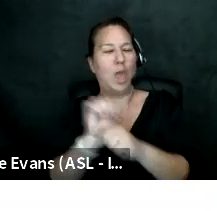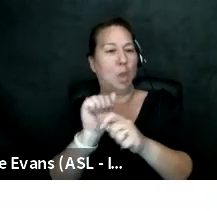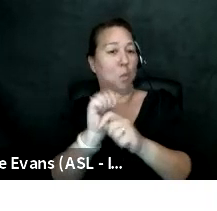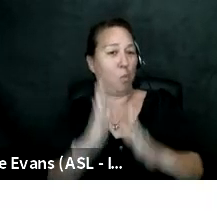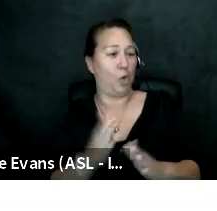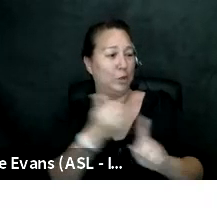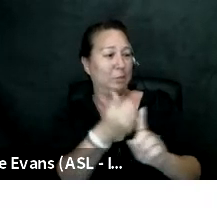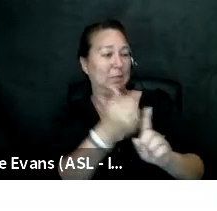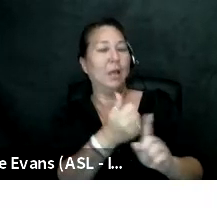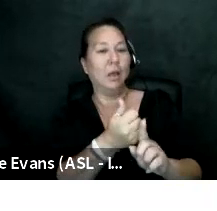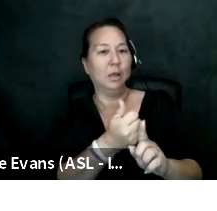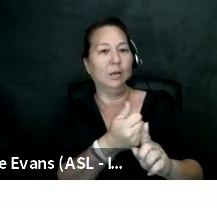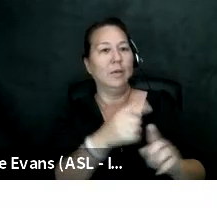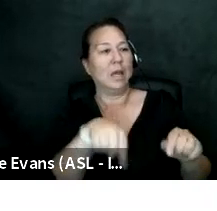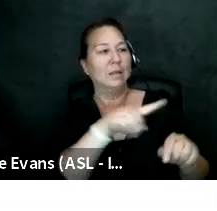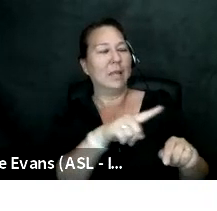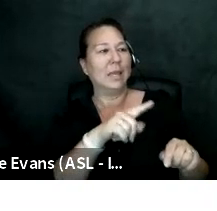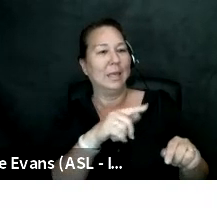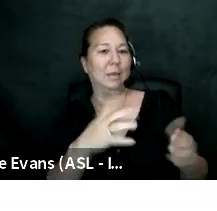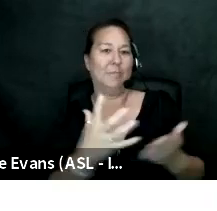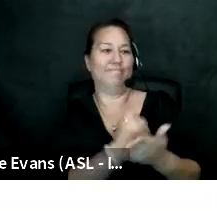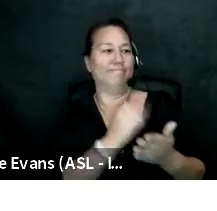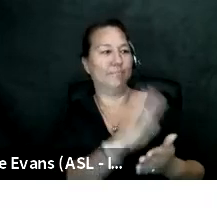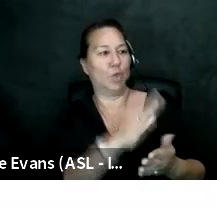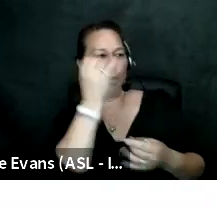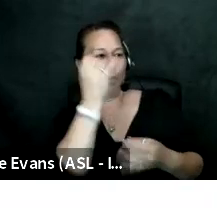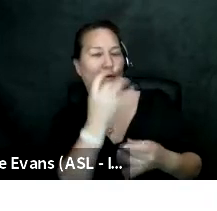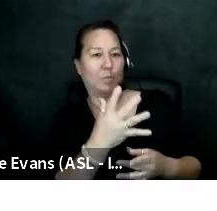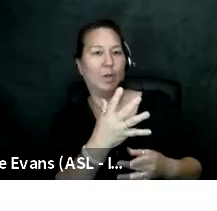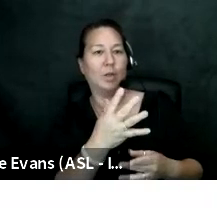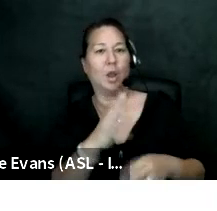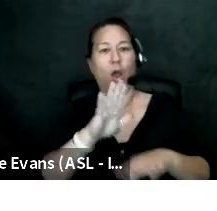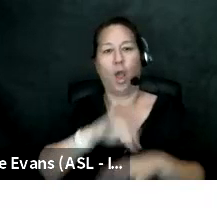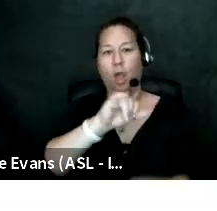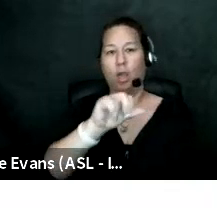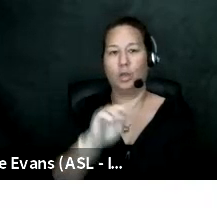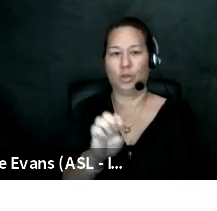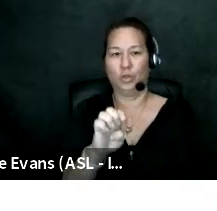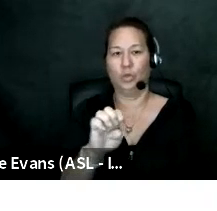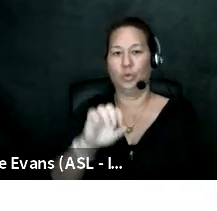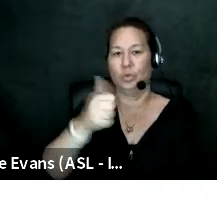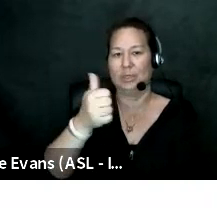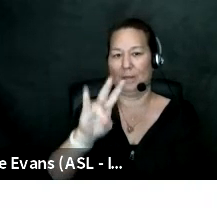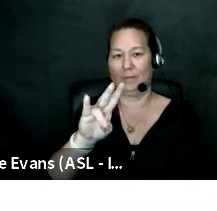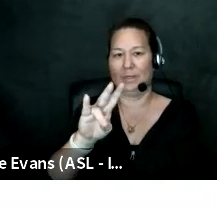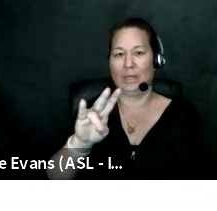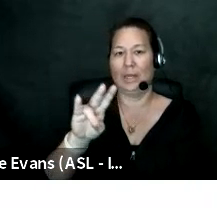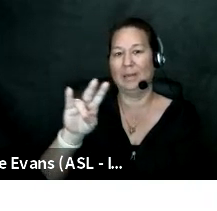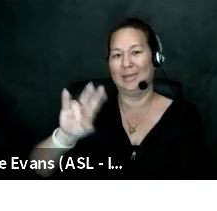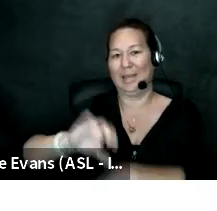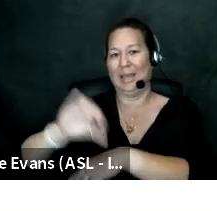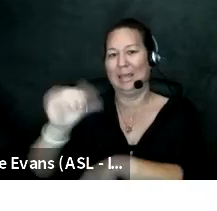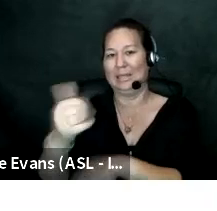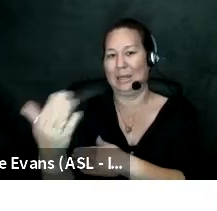to expect for workplaces. On June 17th at 10 a.m., Cal OSHA will